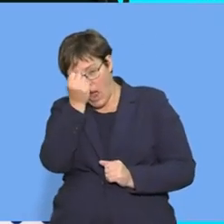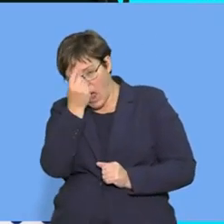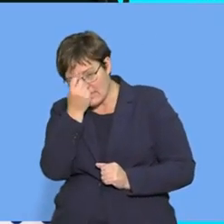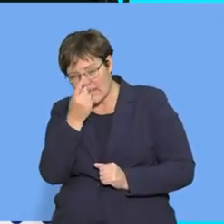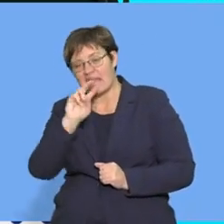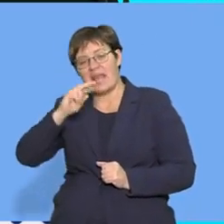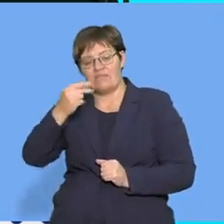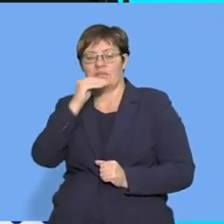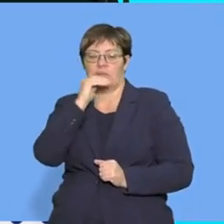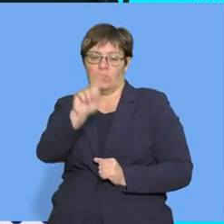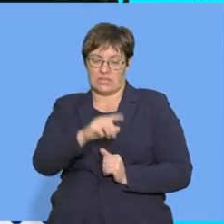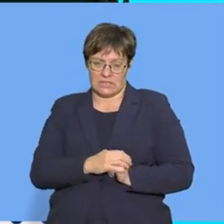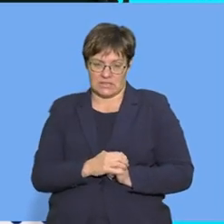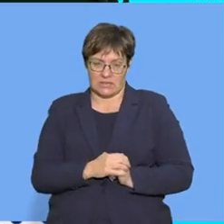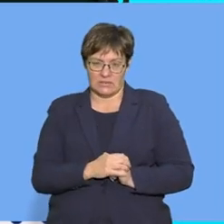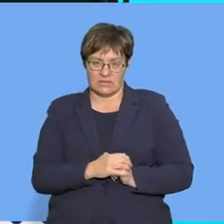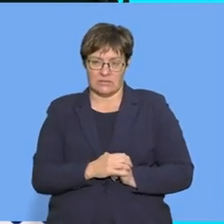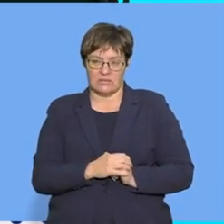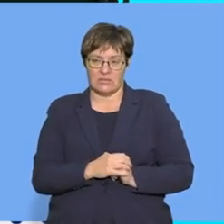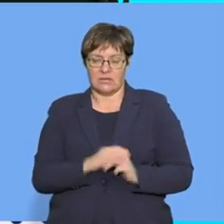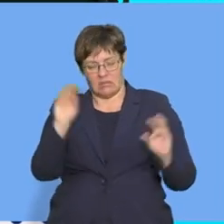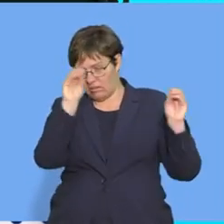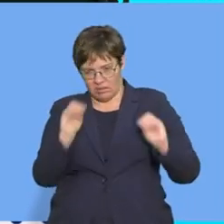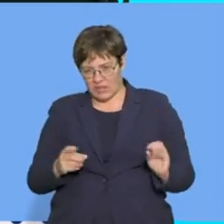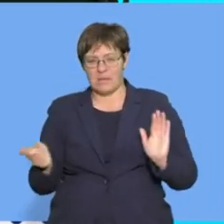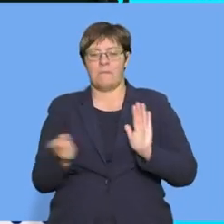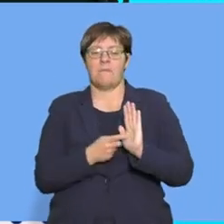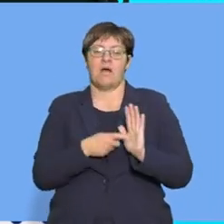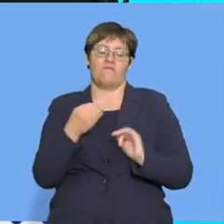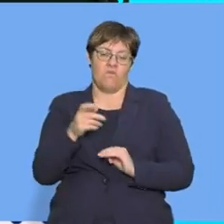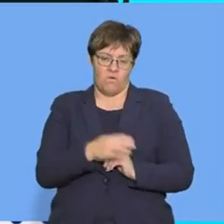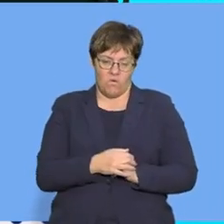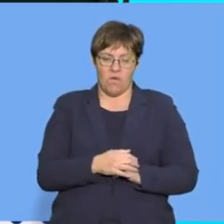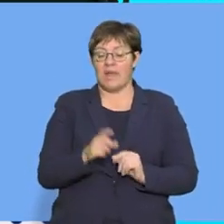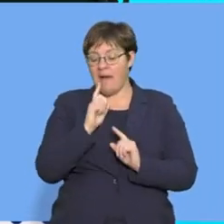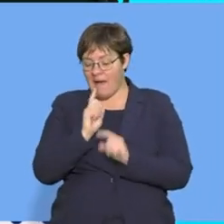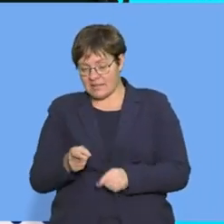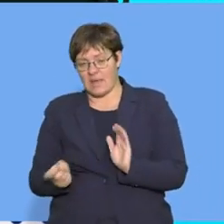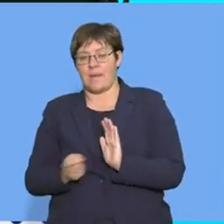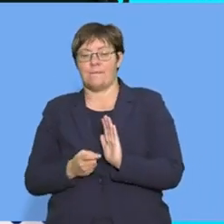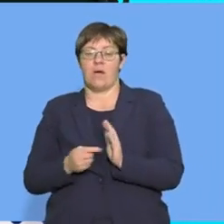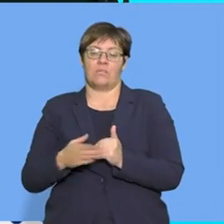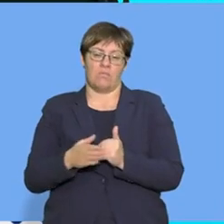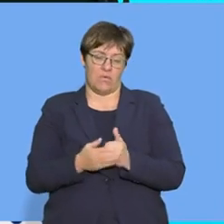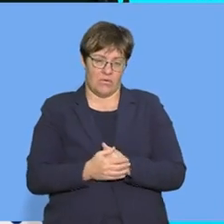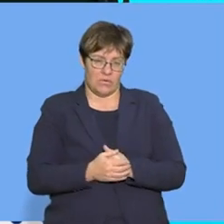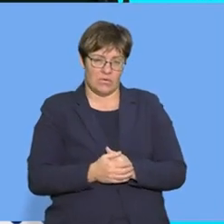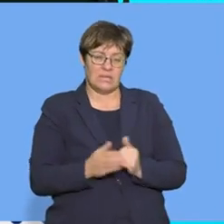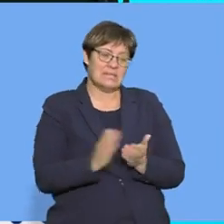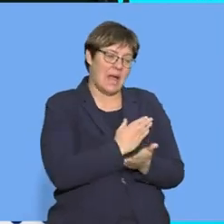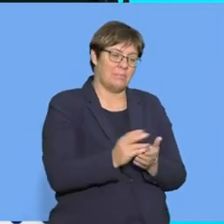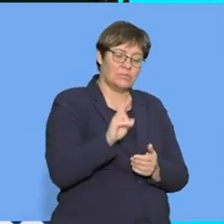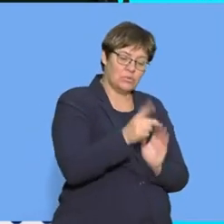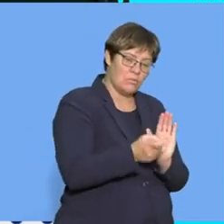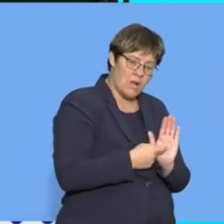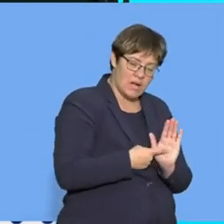an inverse is. Your simplification, there's a mark for that. And then your answer, there's a mark. So at times you get 2 marks